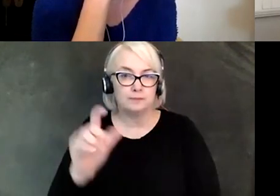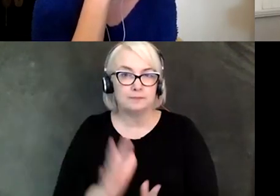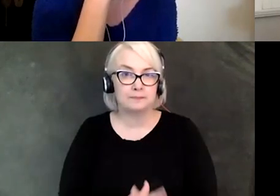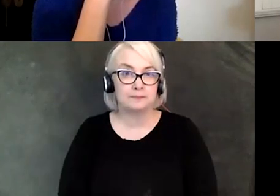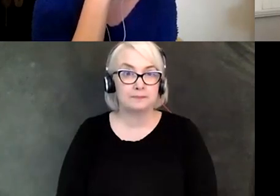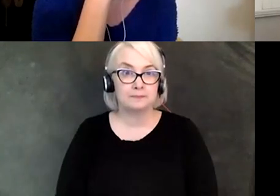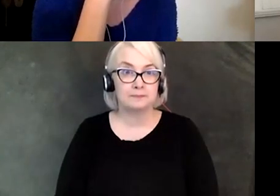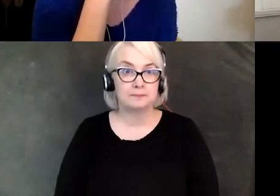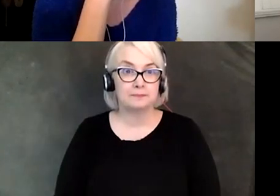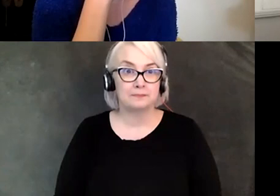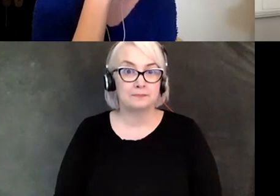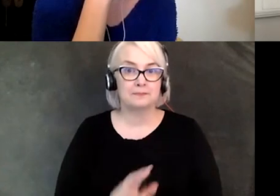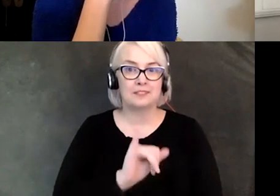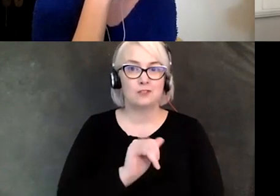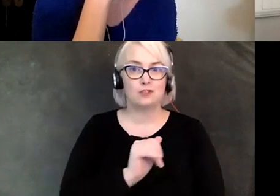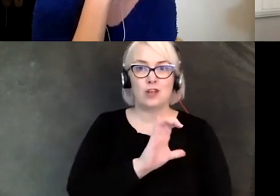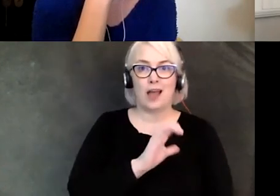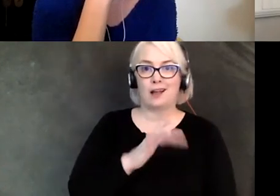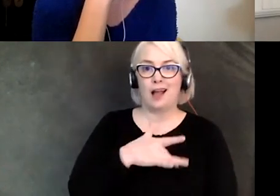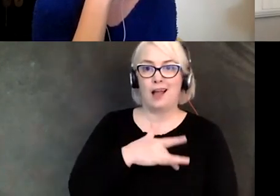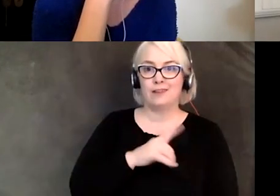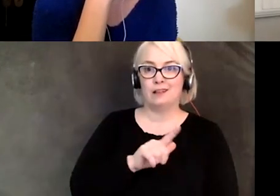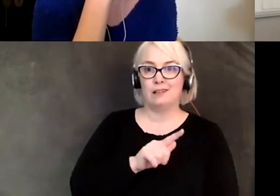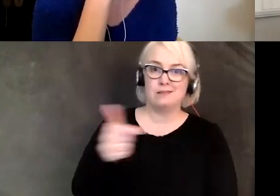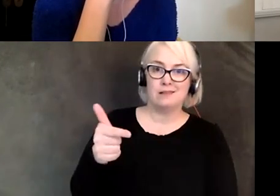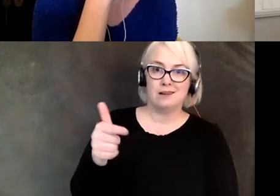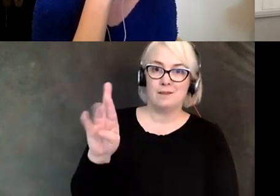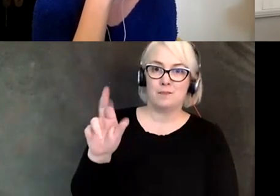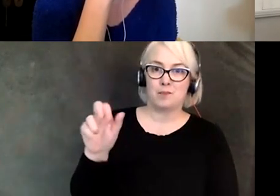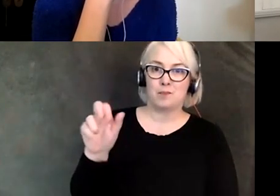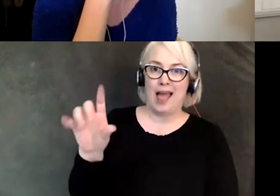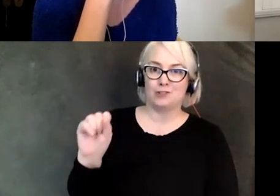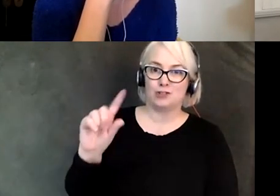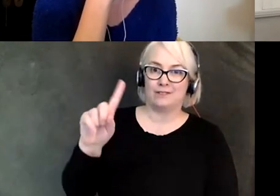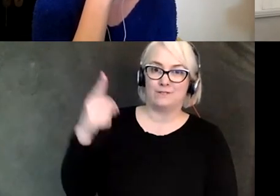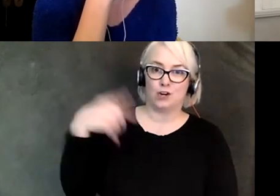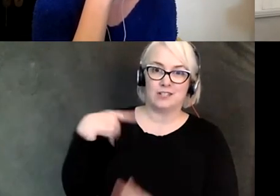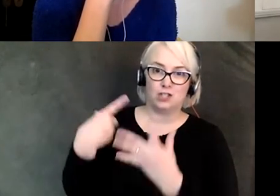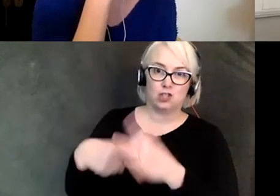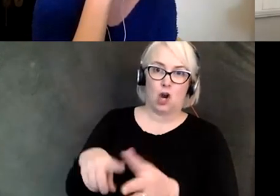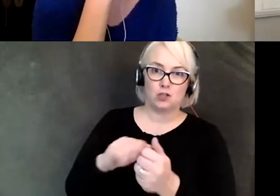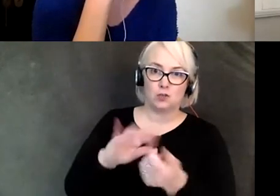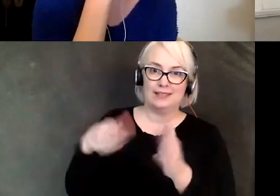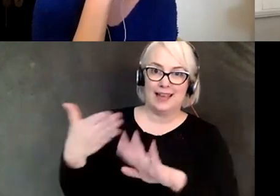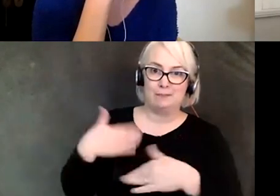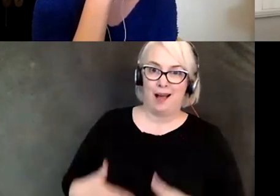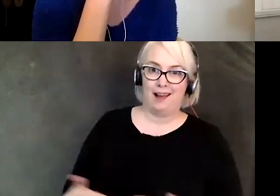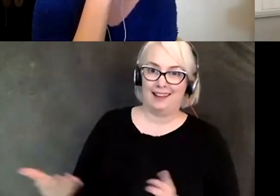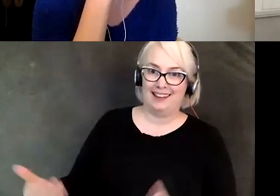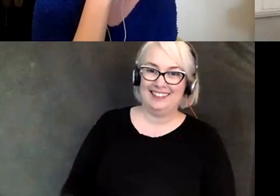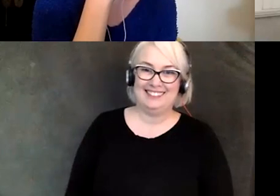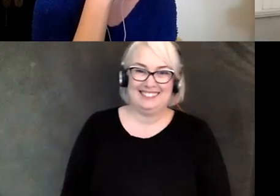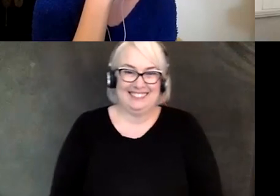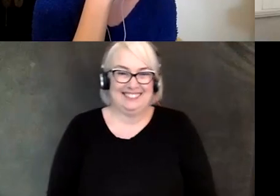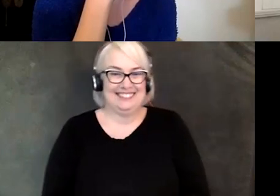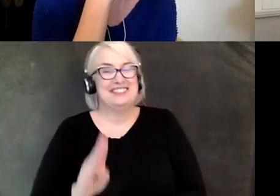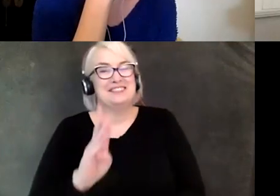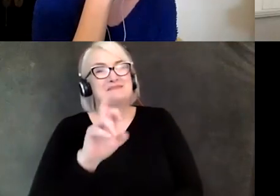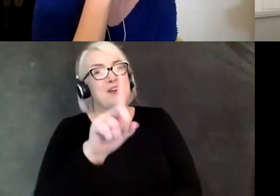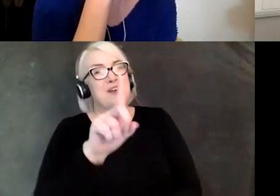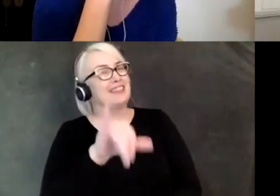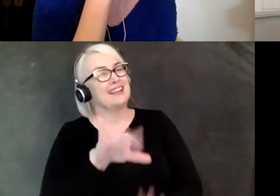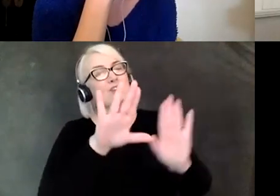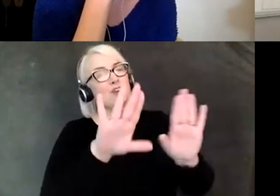I feel like Brad should go first on this one. Starts with a dead body. I'll jump in. I mean, my, it's a, it's a great question, Lauren. I, it's like, I